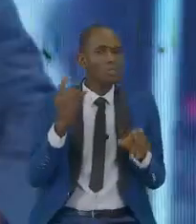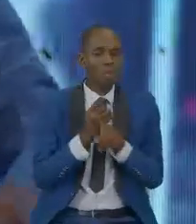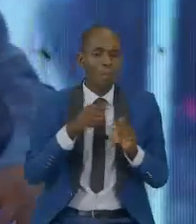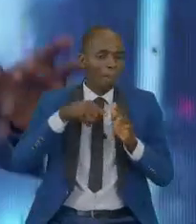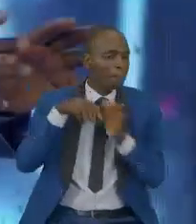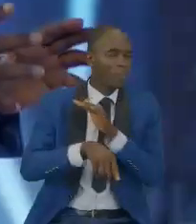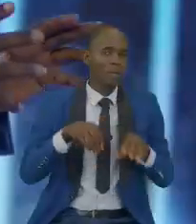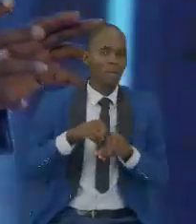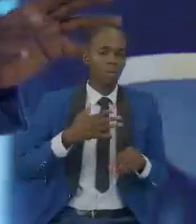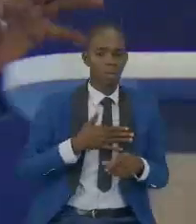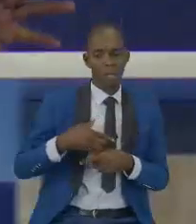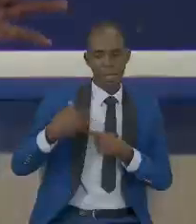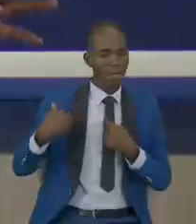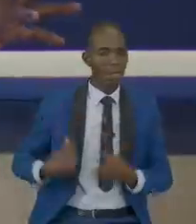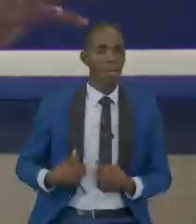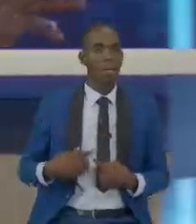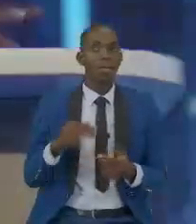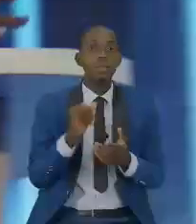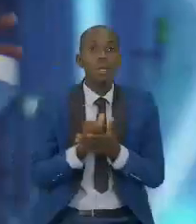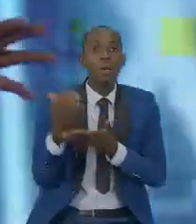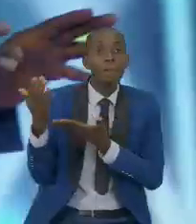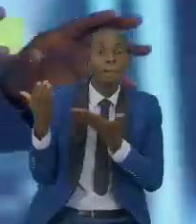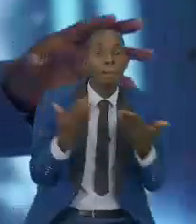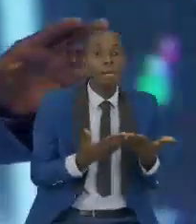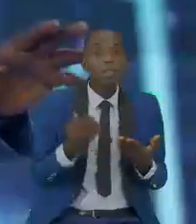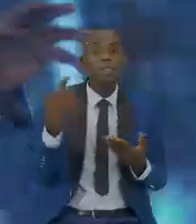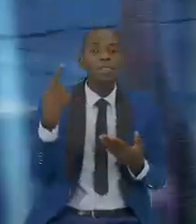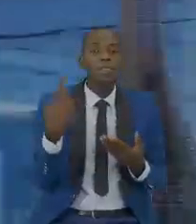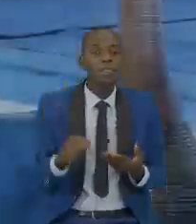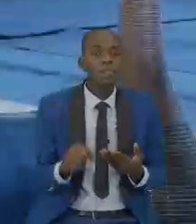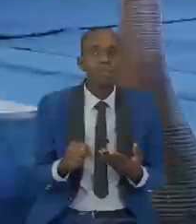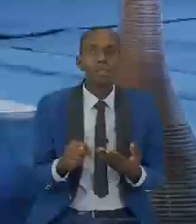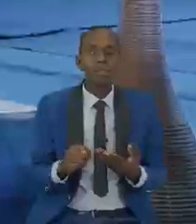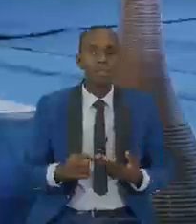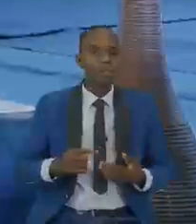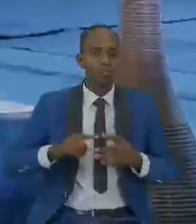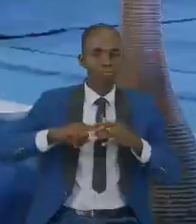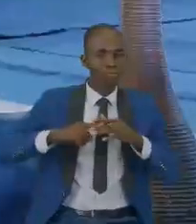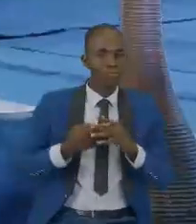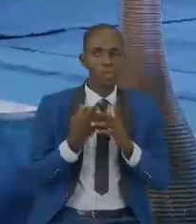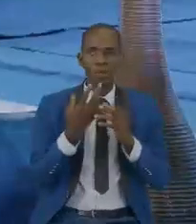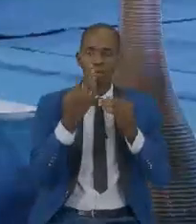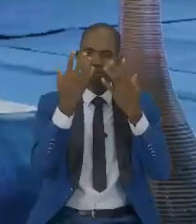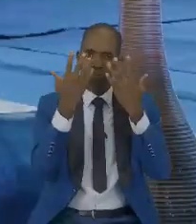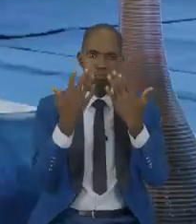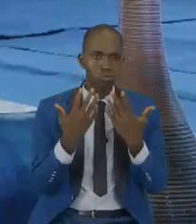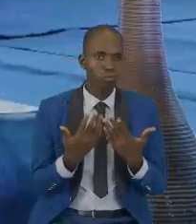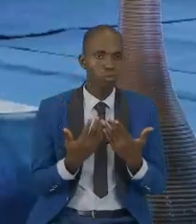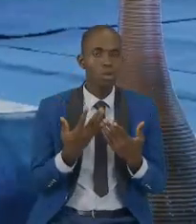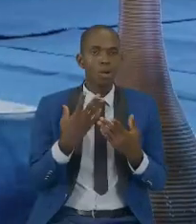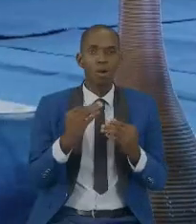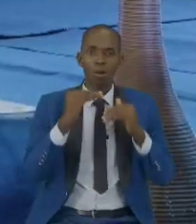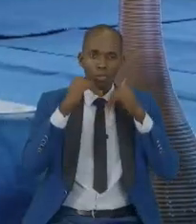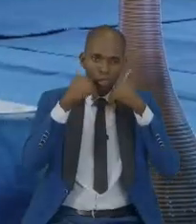heart. That brings the passion of sorrow, the shame,